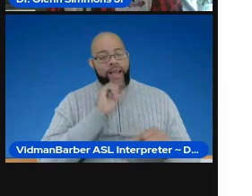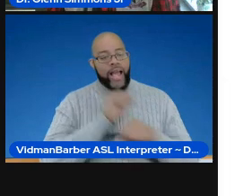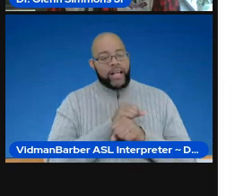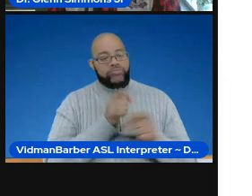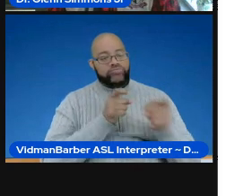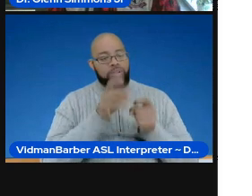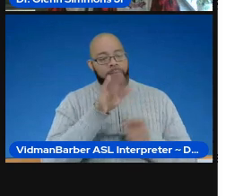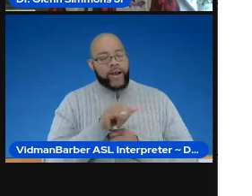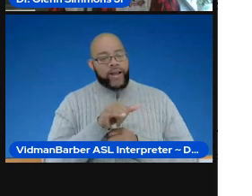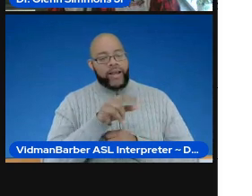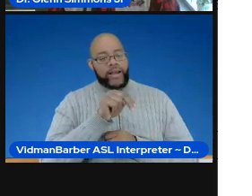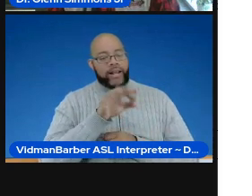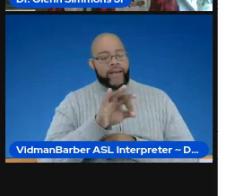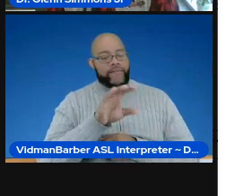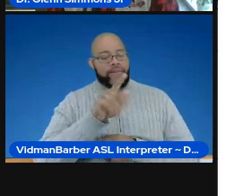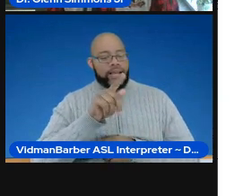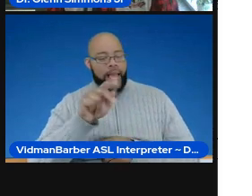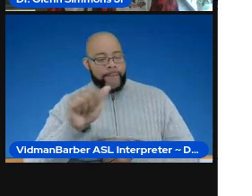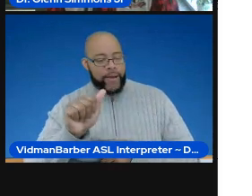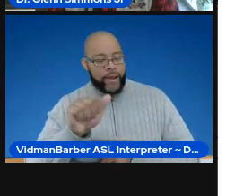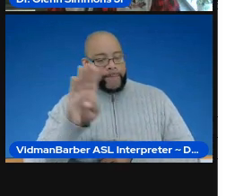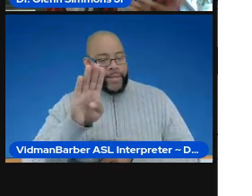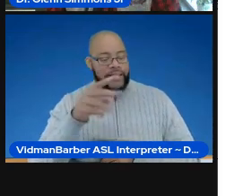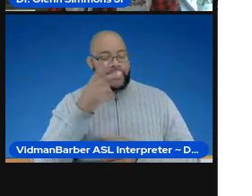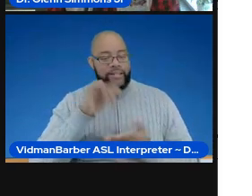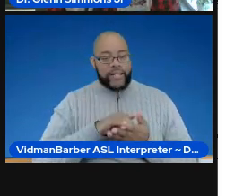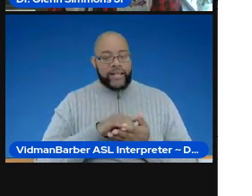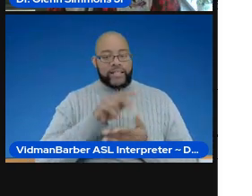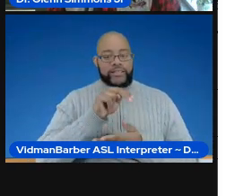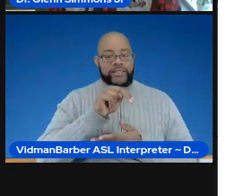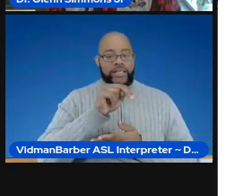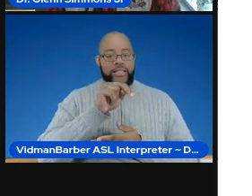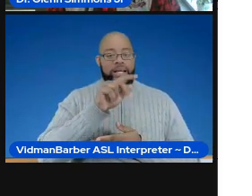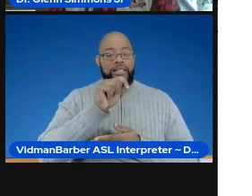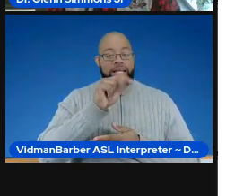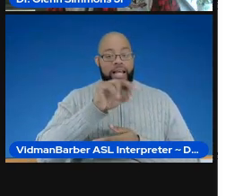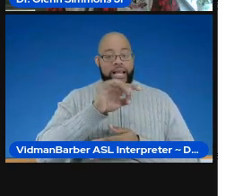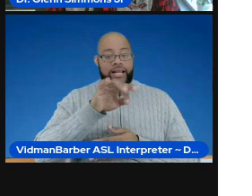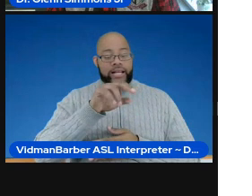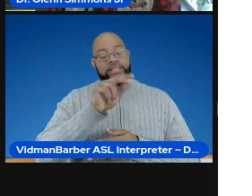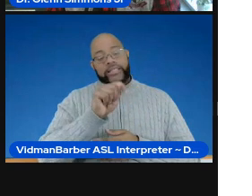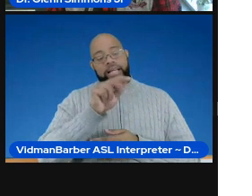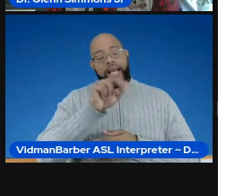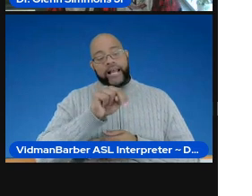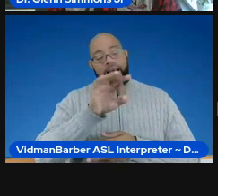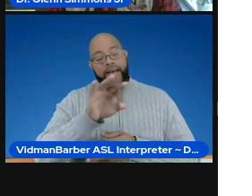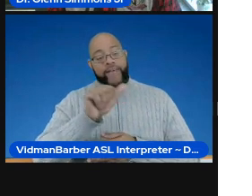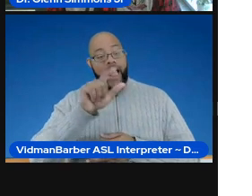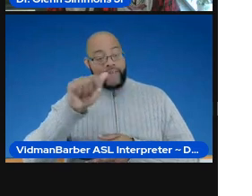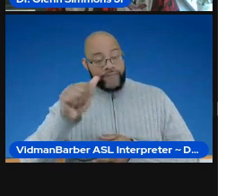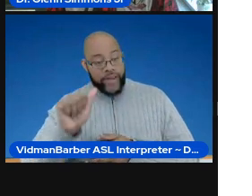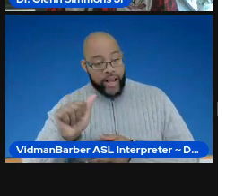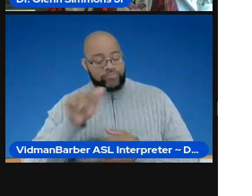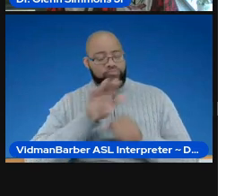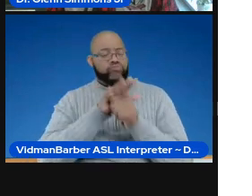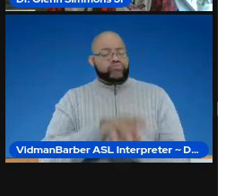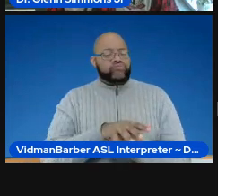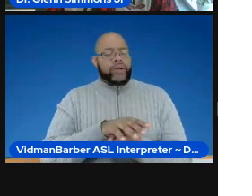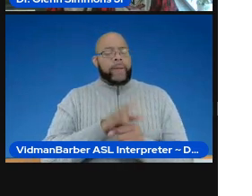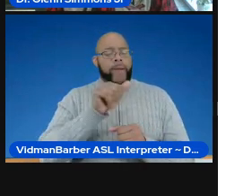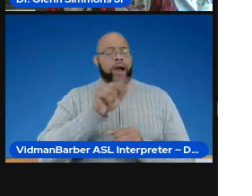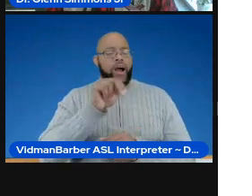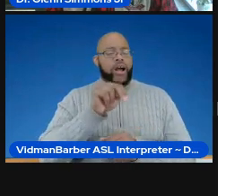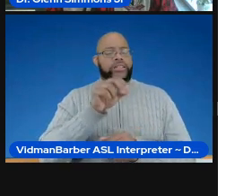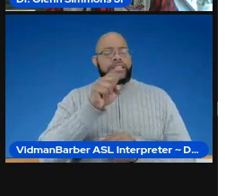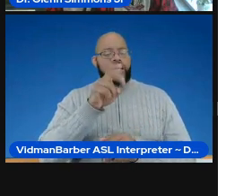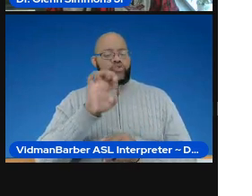by NF-kappa B. And so we can see that TNF alpha, which is another NF-kappa B responsive gene, is suppressed by the presence of unsaturated fatty acid